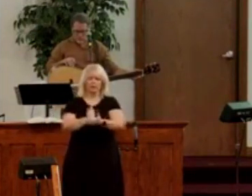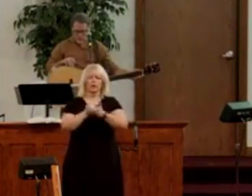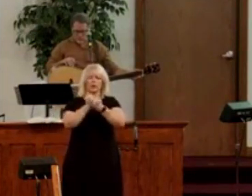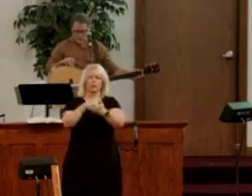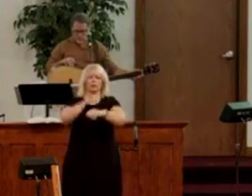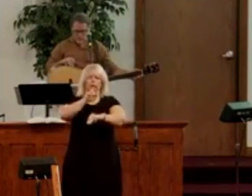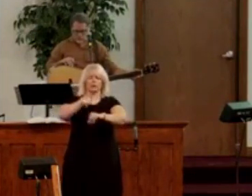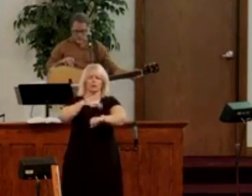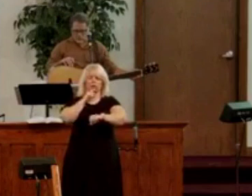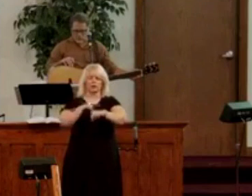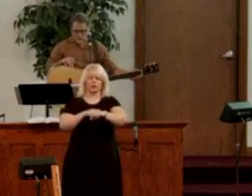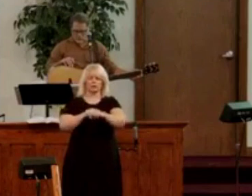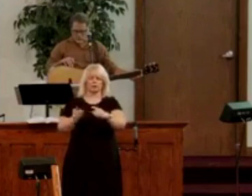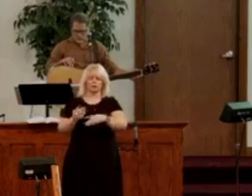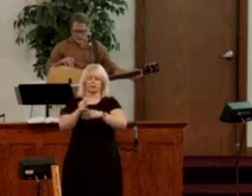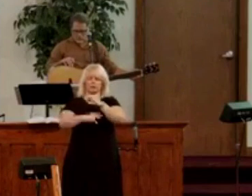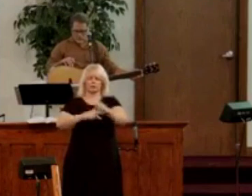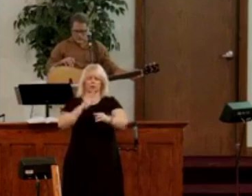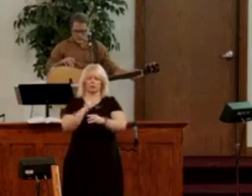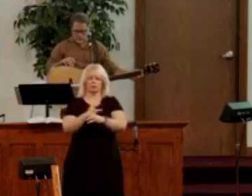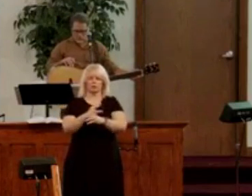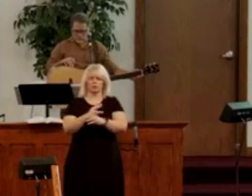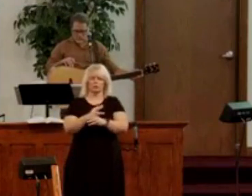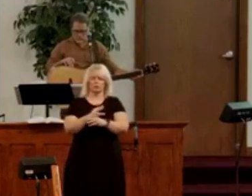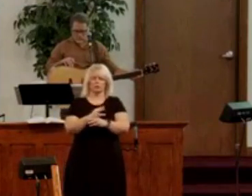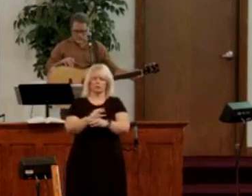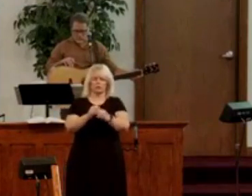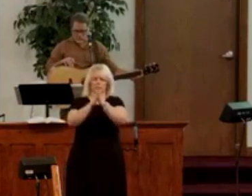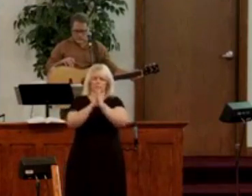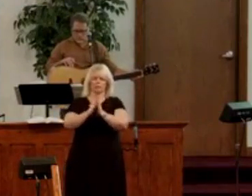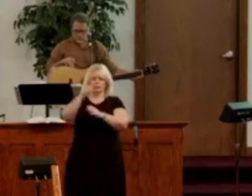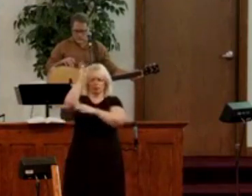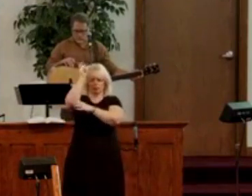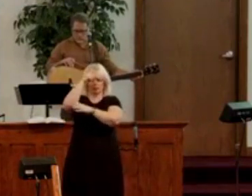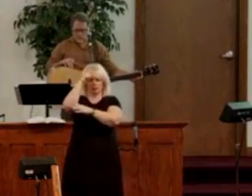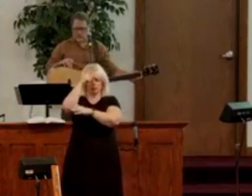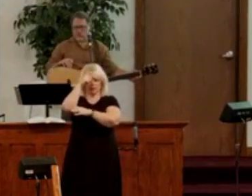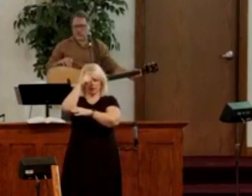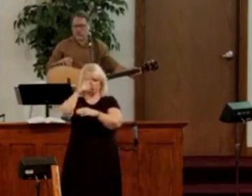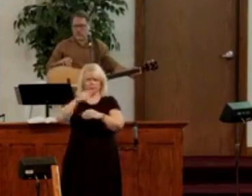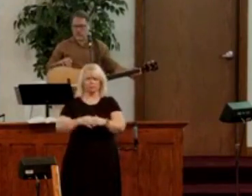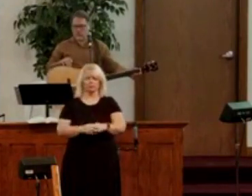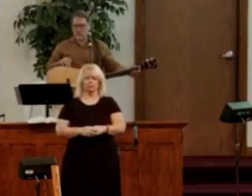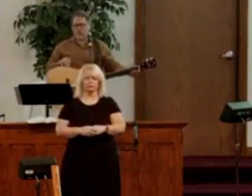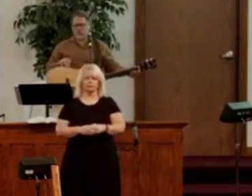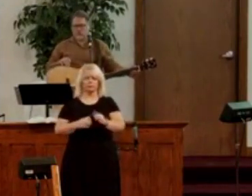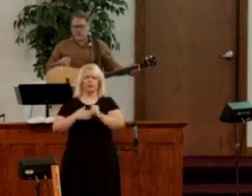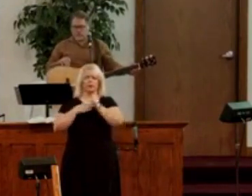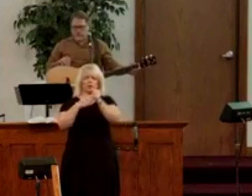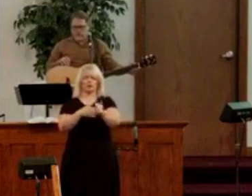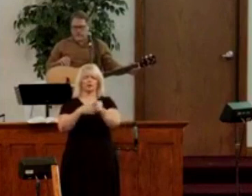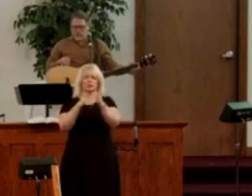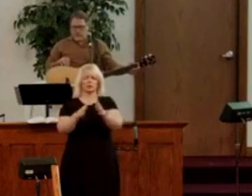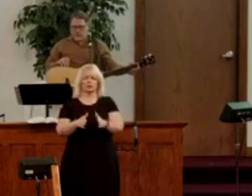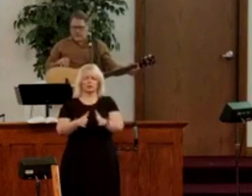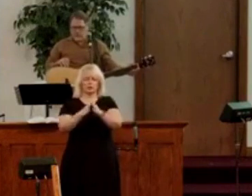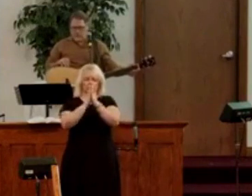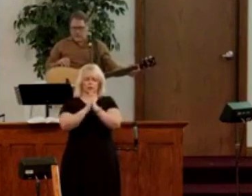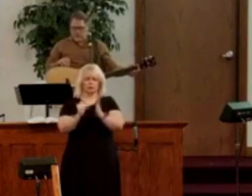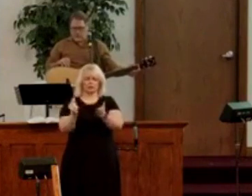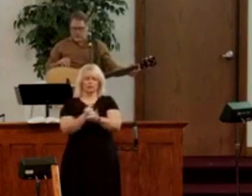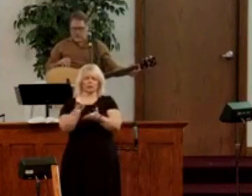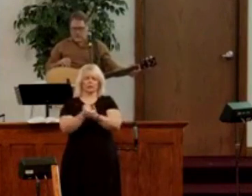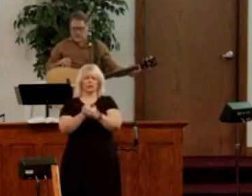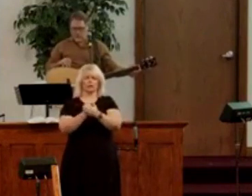nation and around the world. We pray for wisdom and guidance for our leaders. And Lord, we pray for the gospel